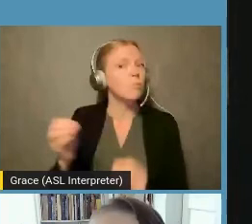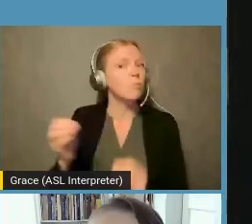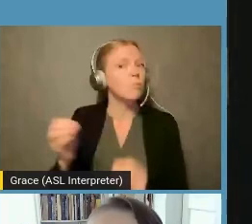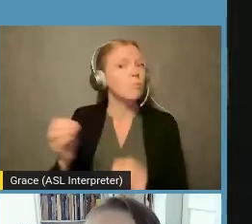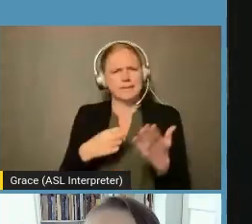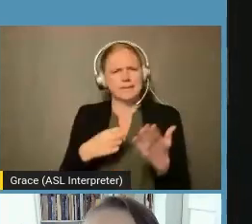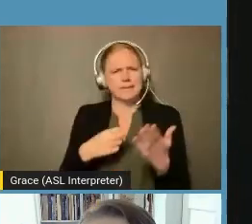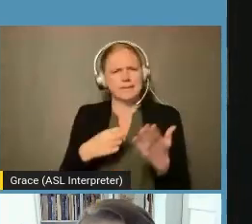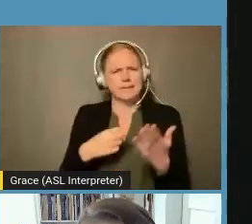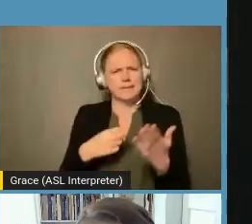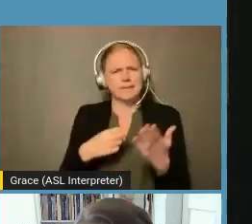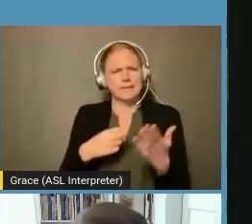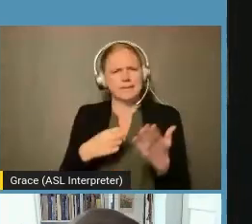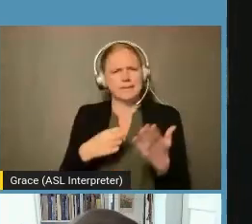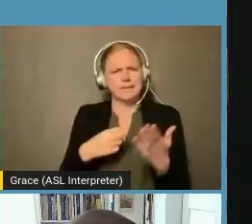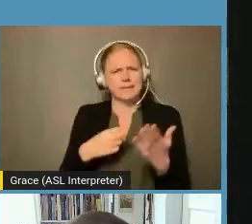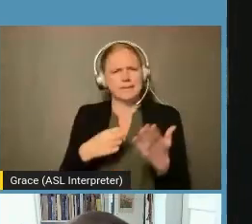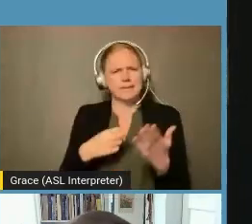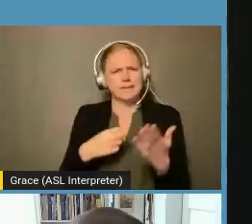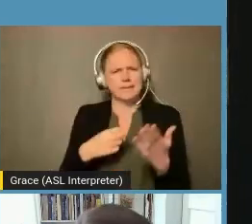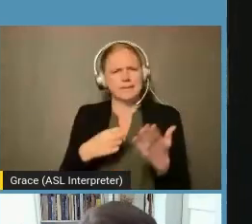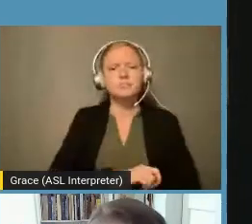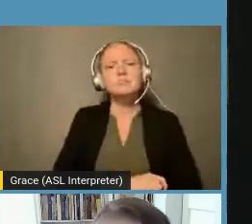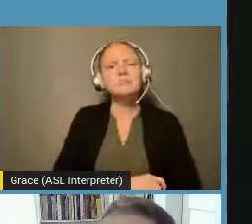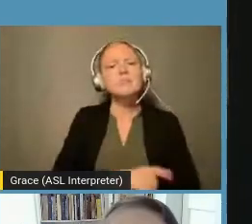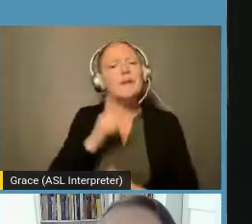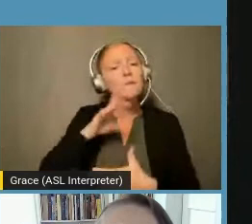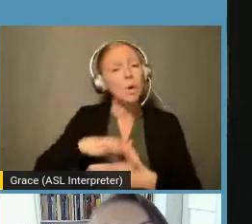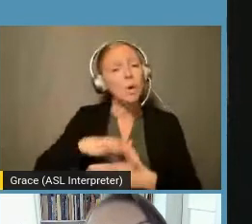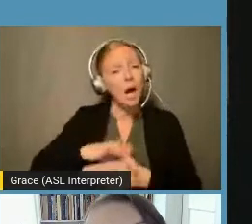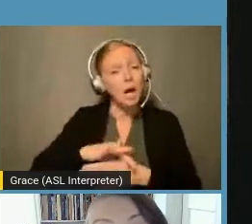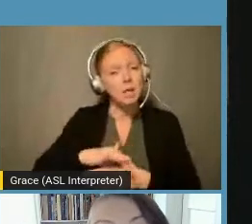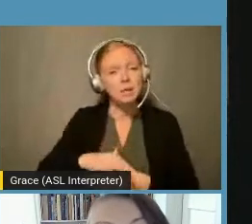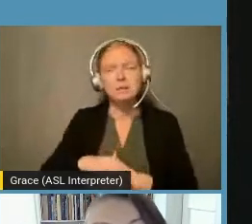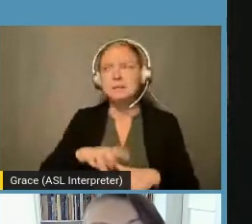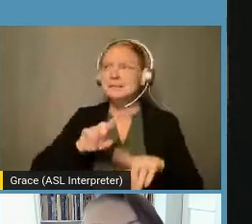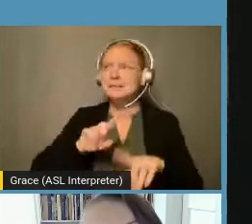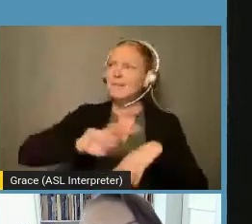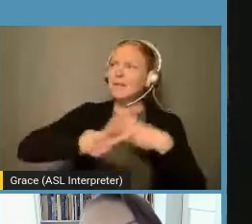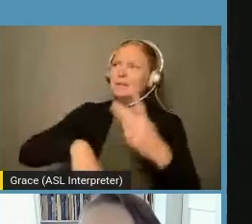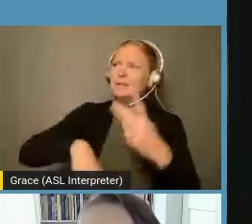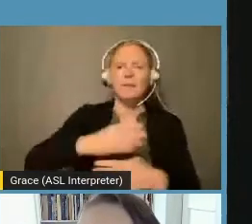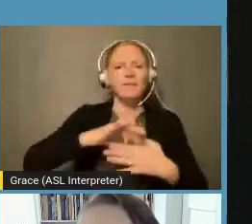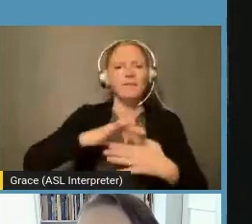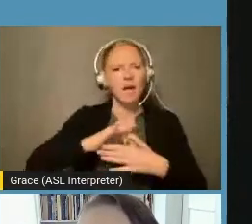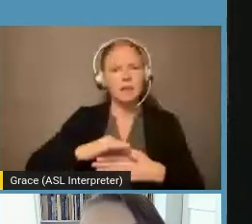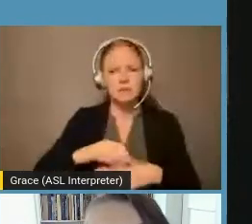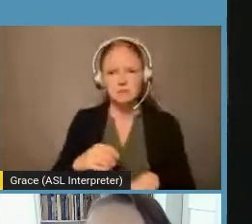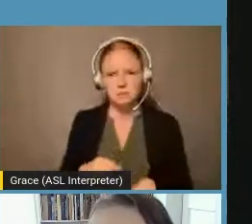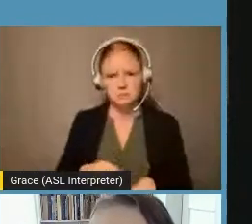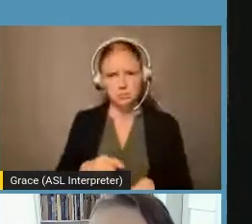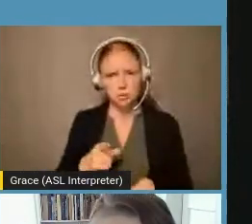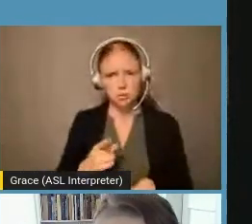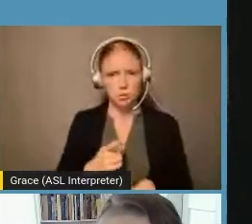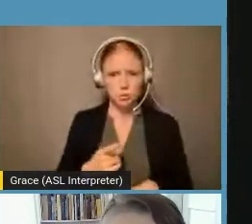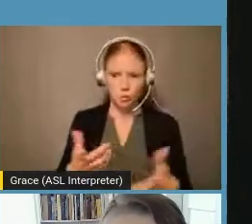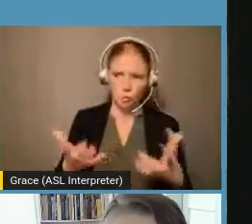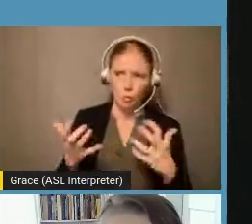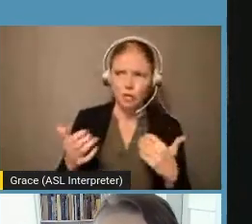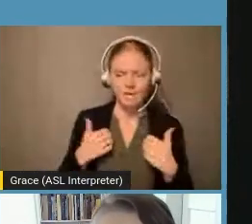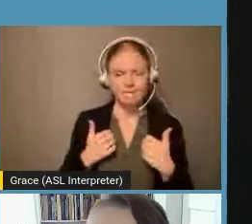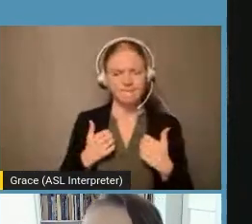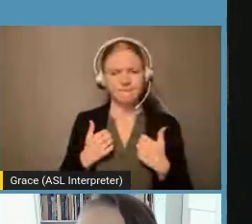And then on the content side, what are all of the different types of content that you wish to have as a part of this